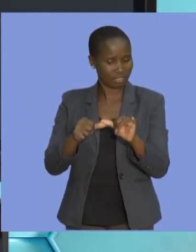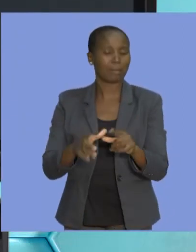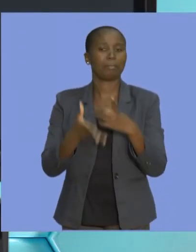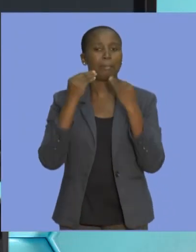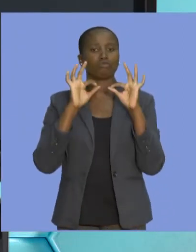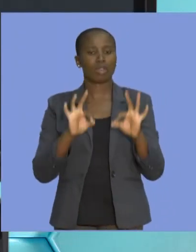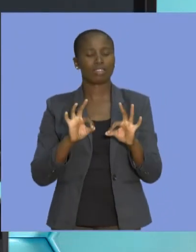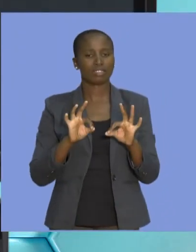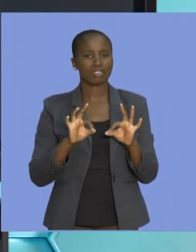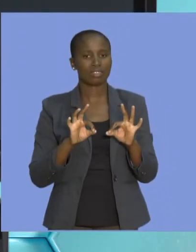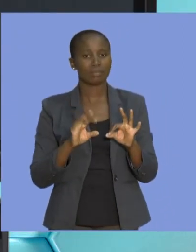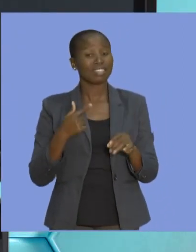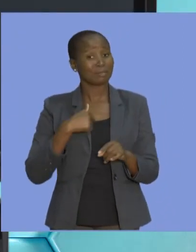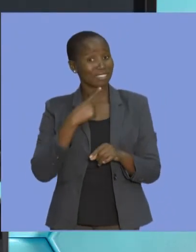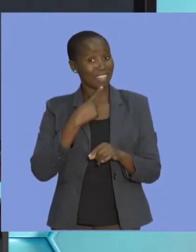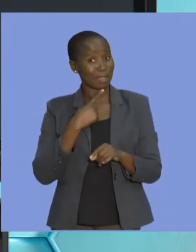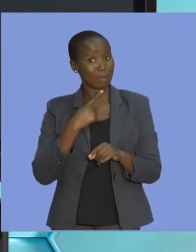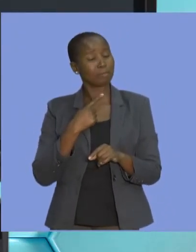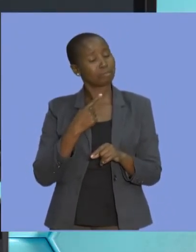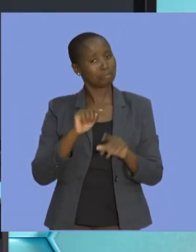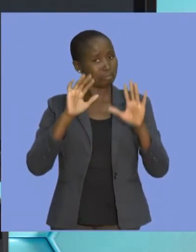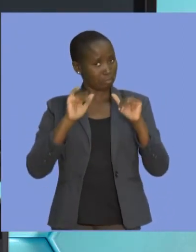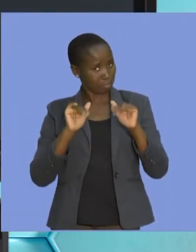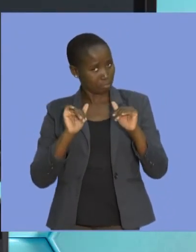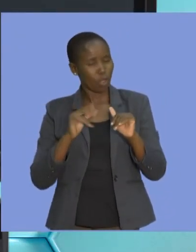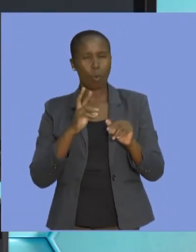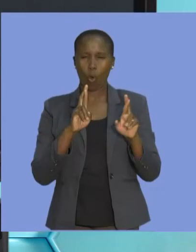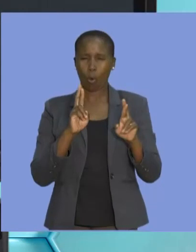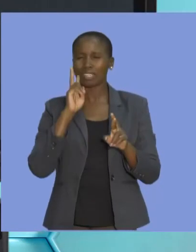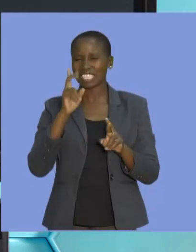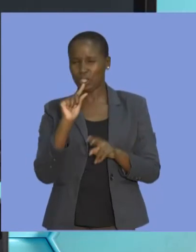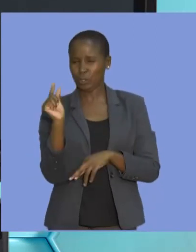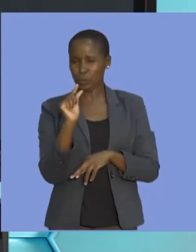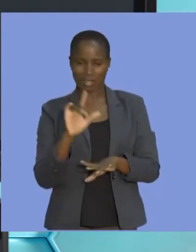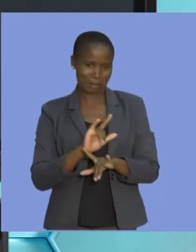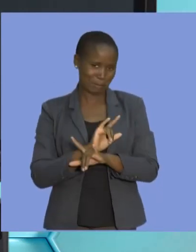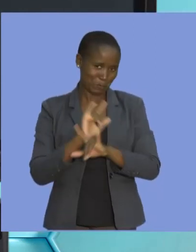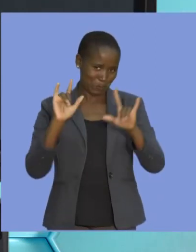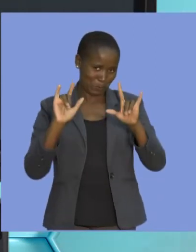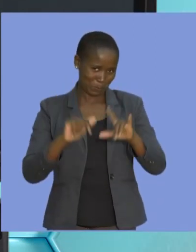bye, and we hope to see you soon. Cheers.